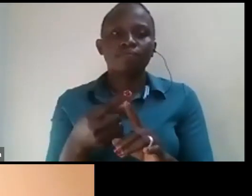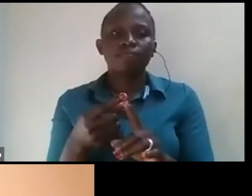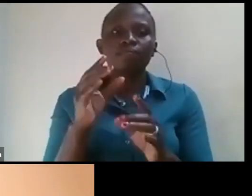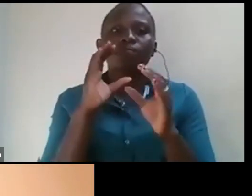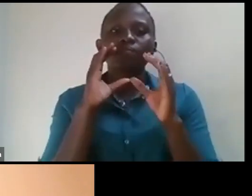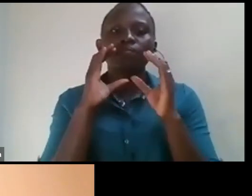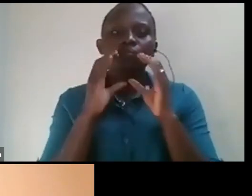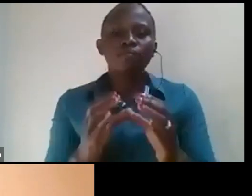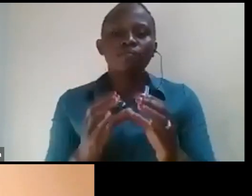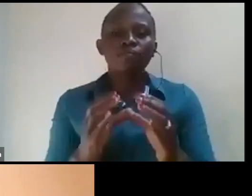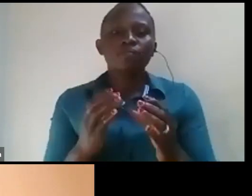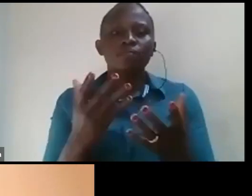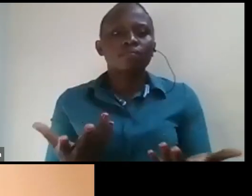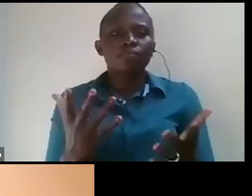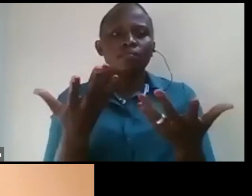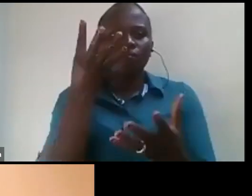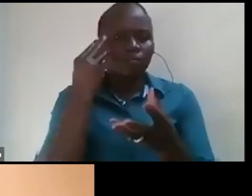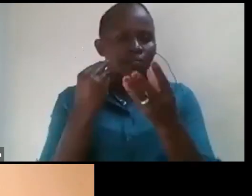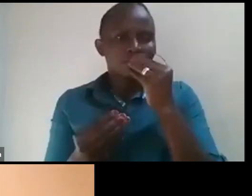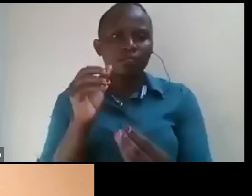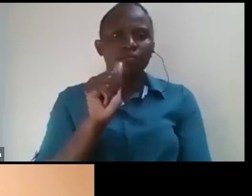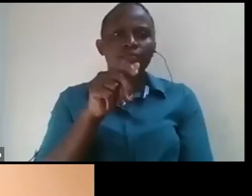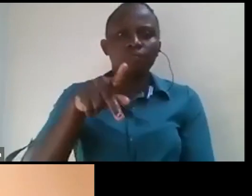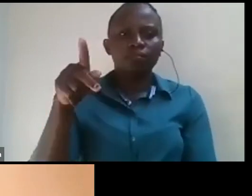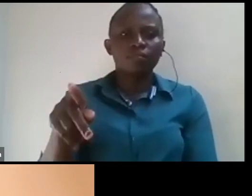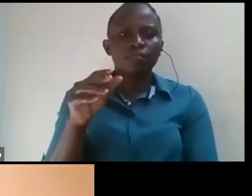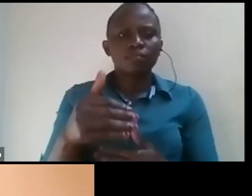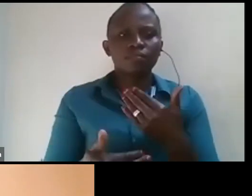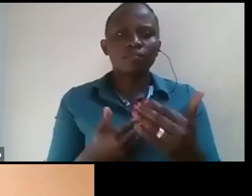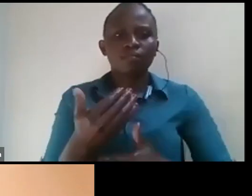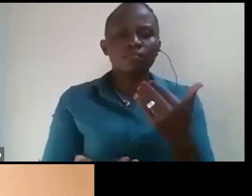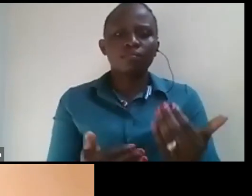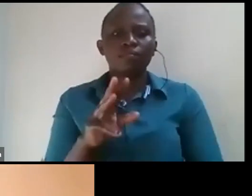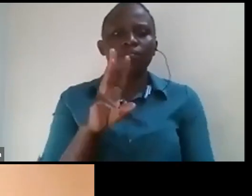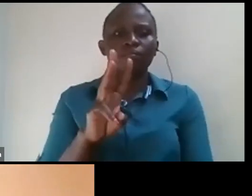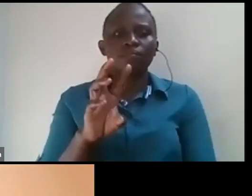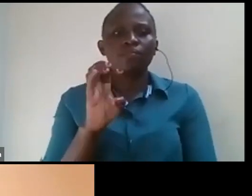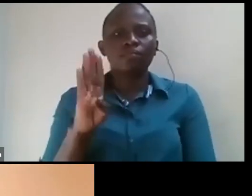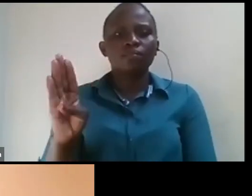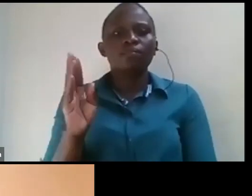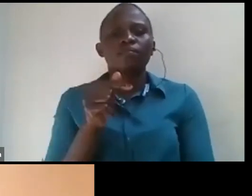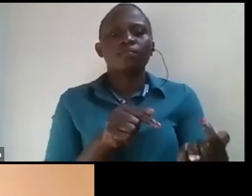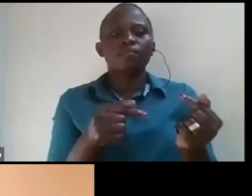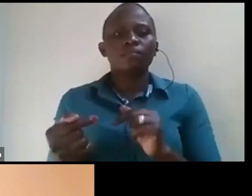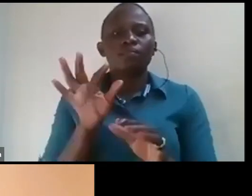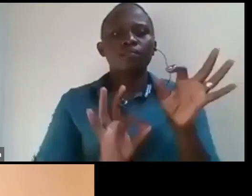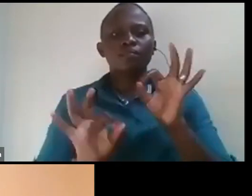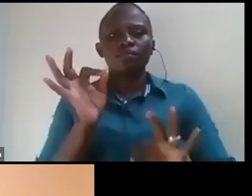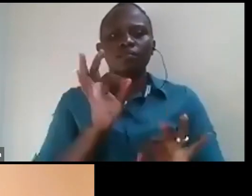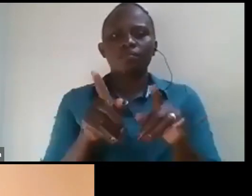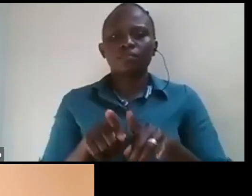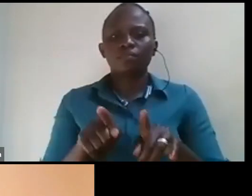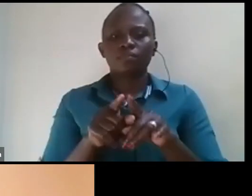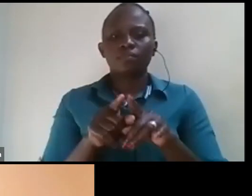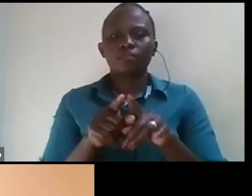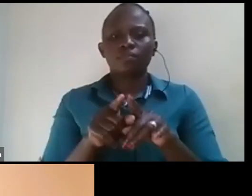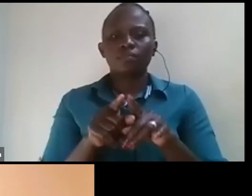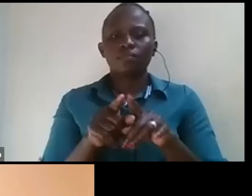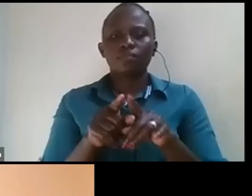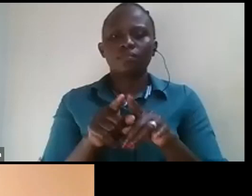web designing? I think that's the same thing, the same response I've just given. Buster Davis is saying, in case I have